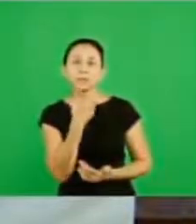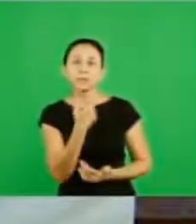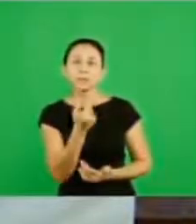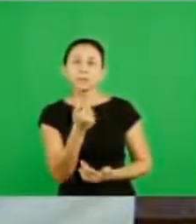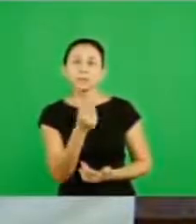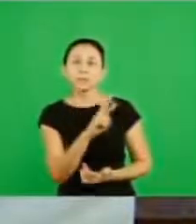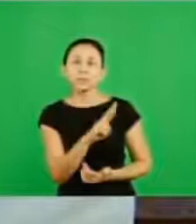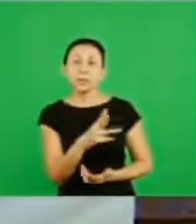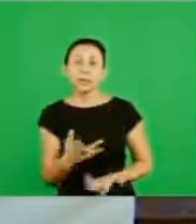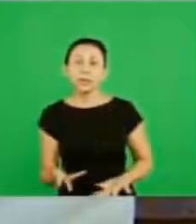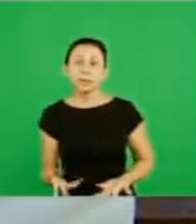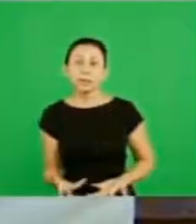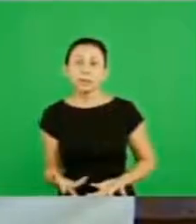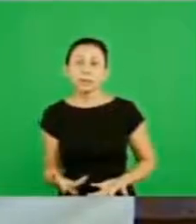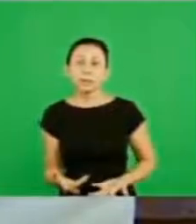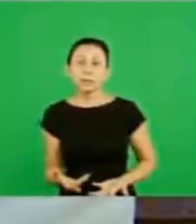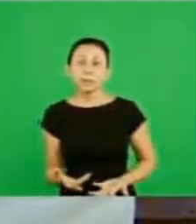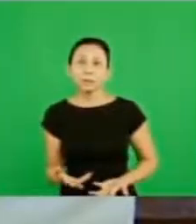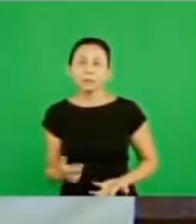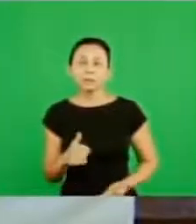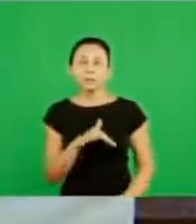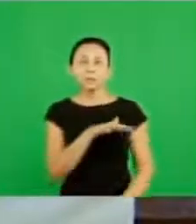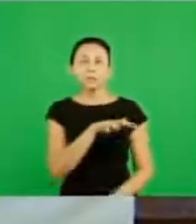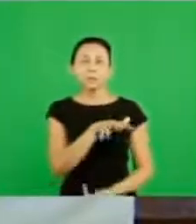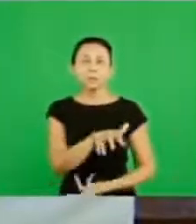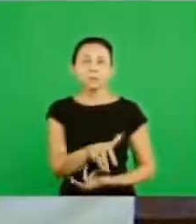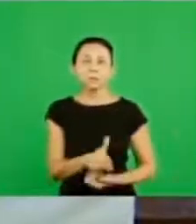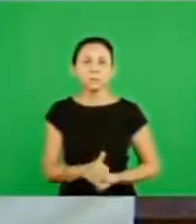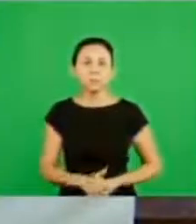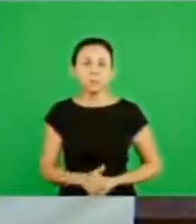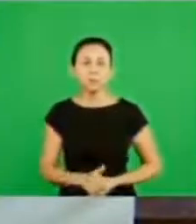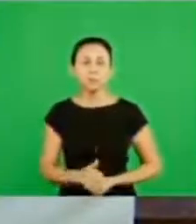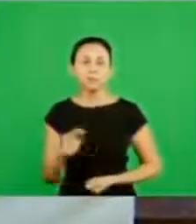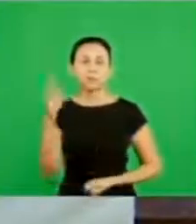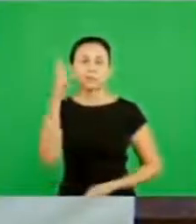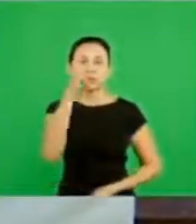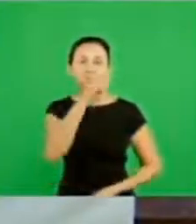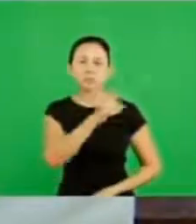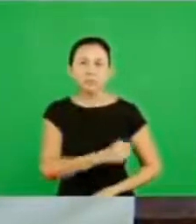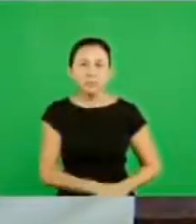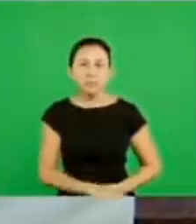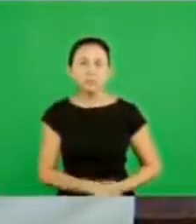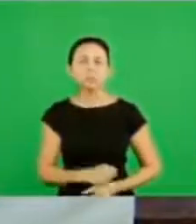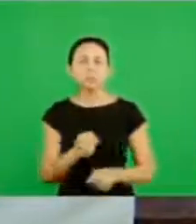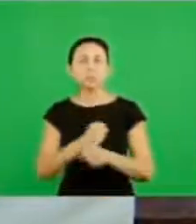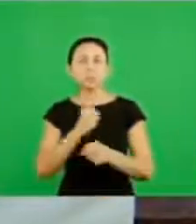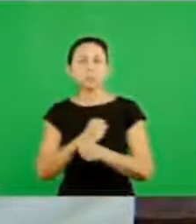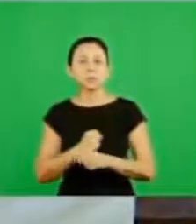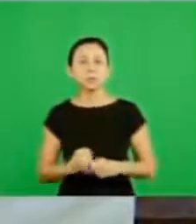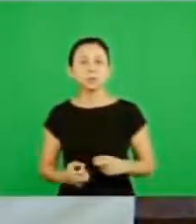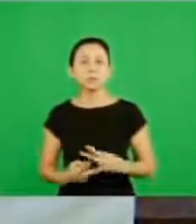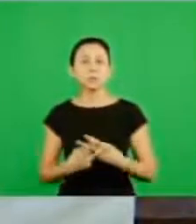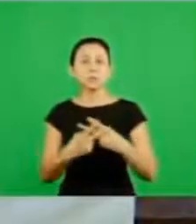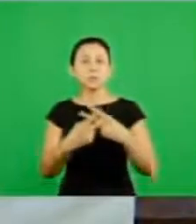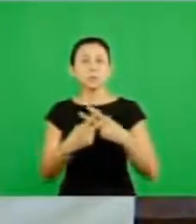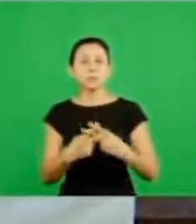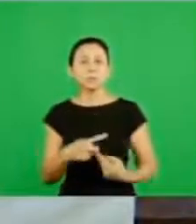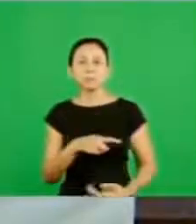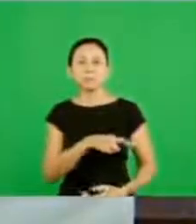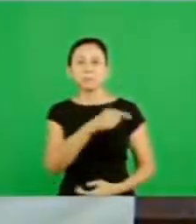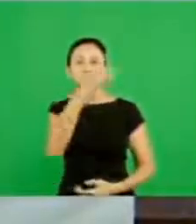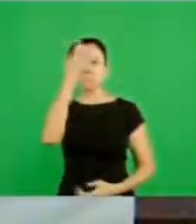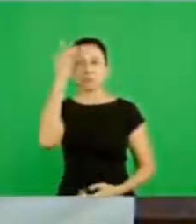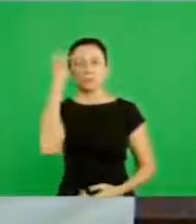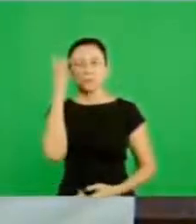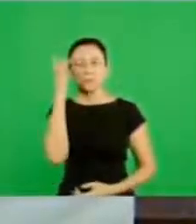20 reels. And the girl started to cry. And, you know, they were playing around, but he was serious. This is the world that they're living,